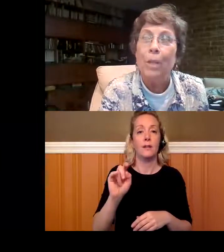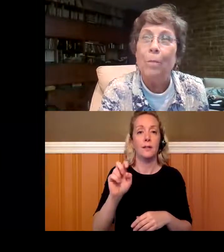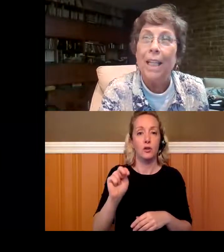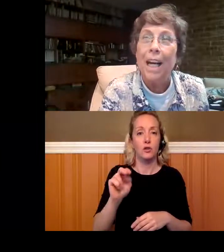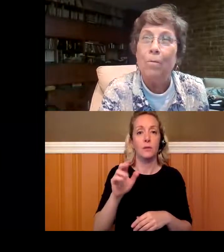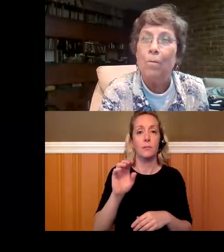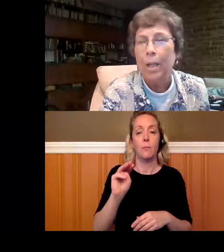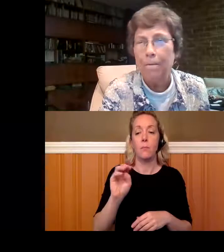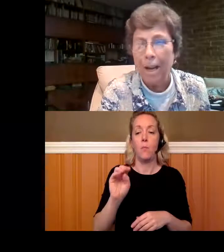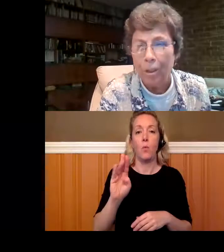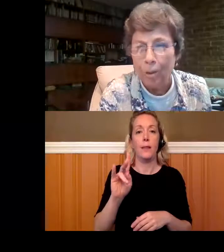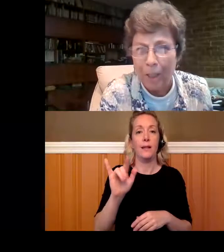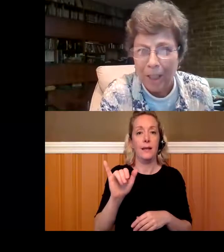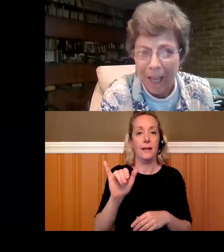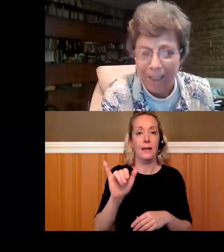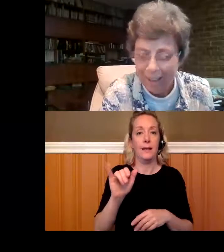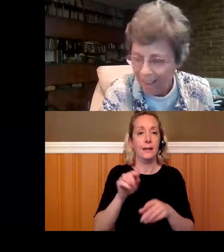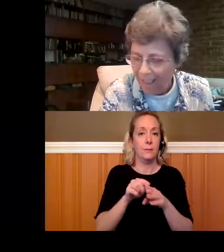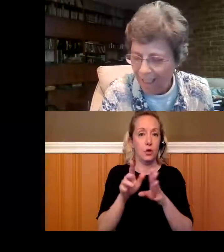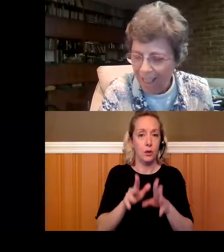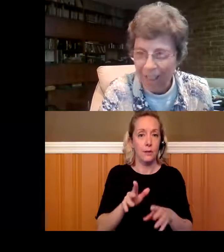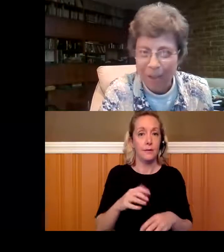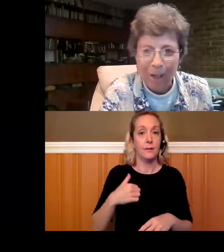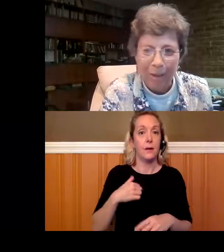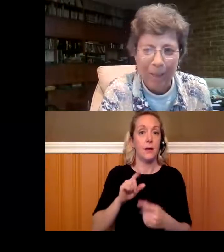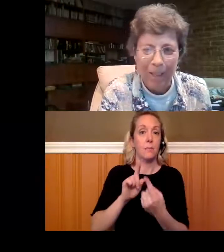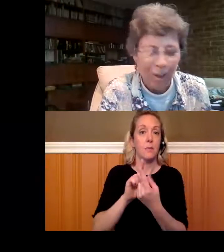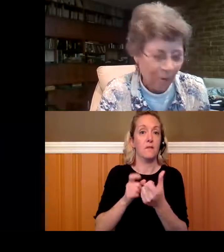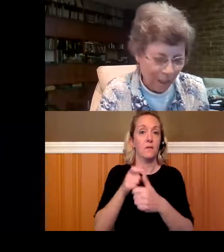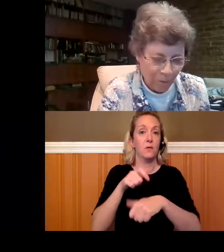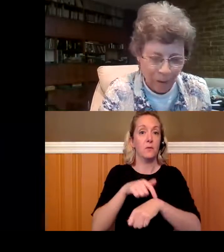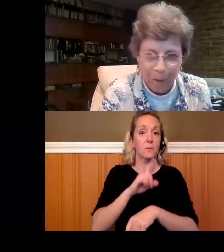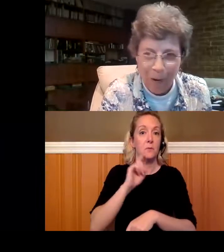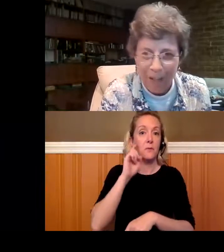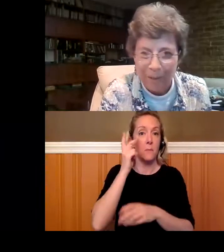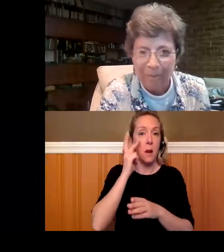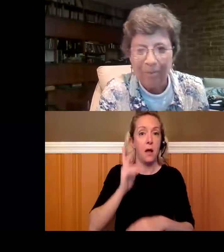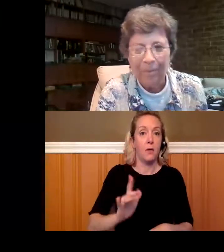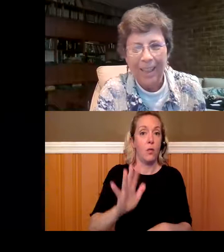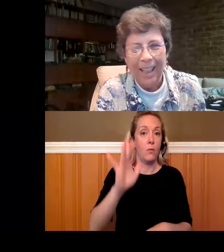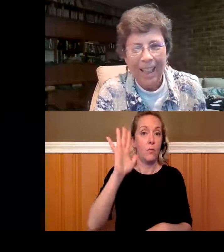now 45-year-old son. So I've been doing this for a little while.